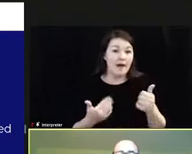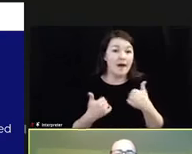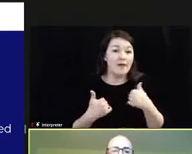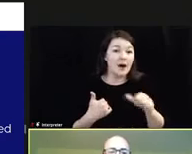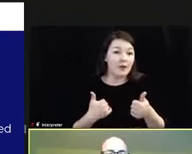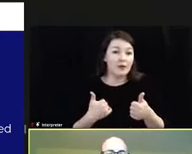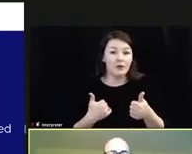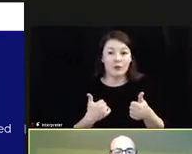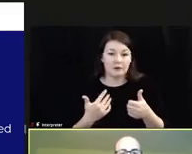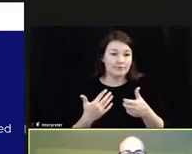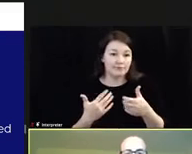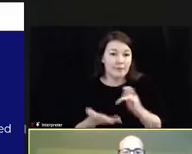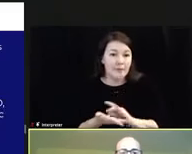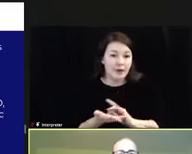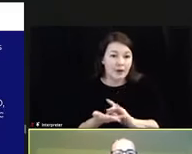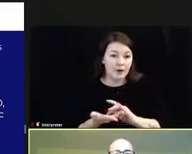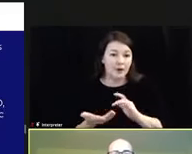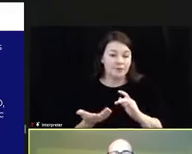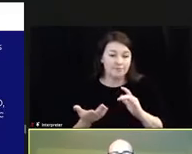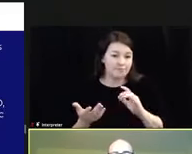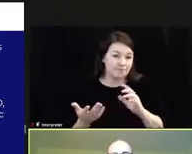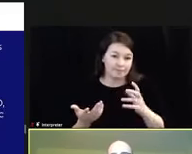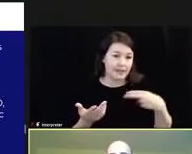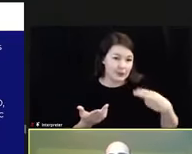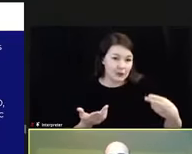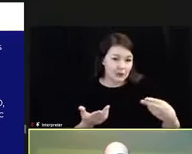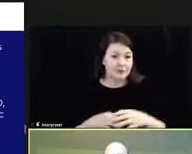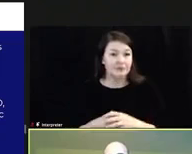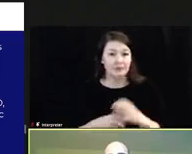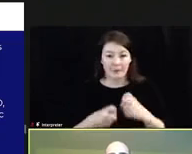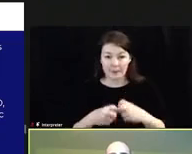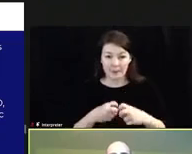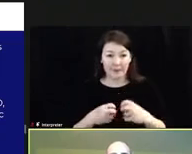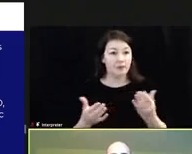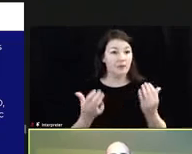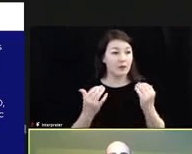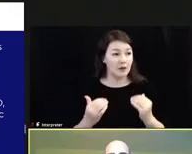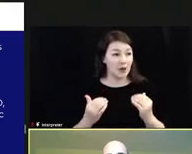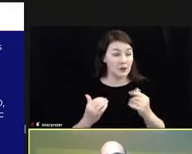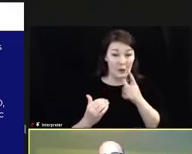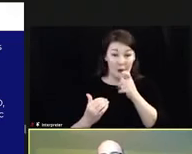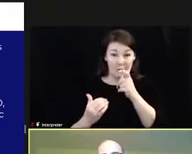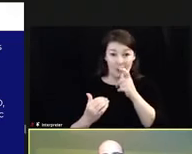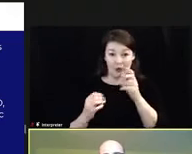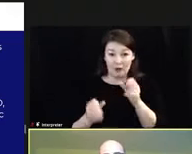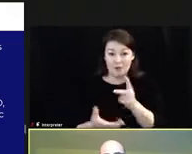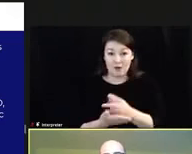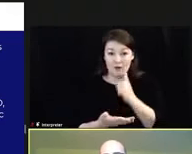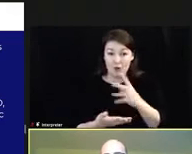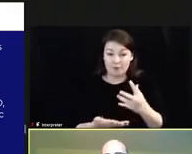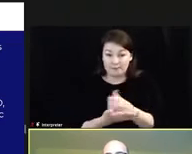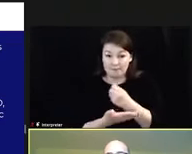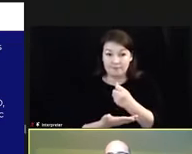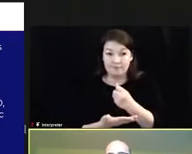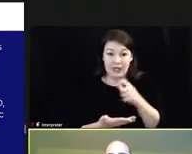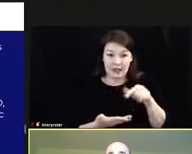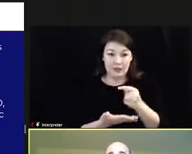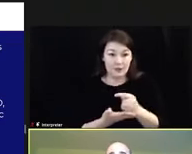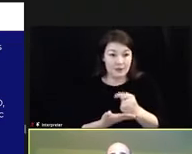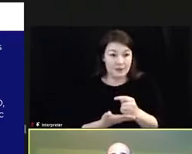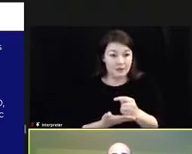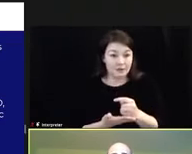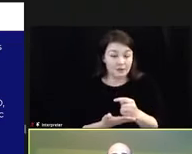slide, I really want to show everyone who is eligible for this based on those underlying medical conditions.